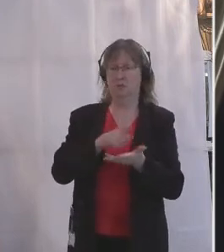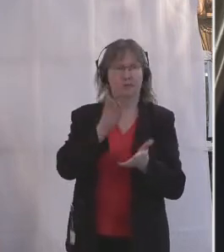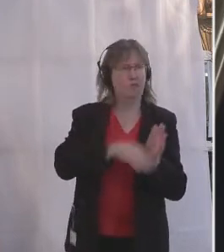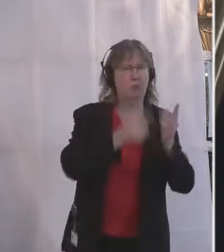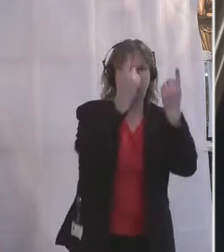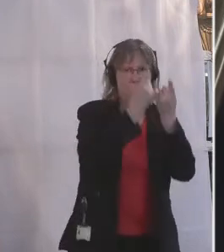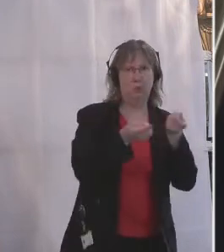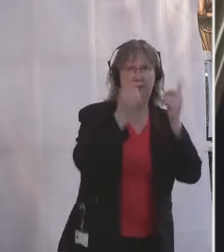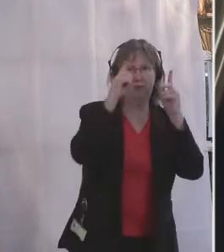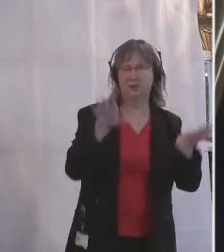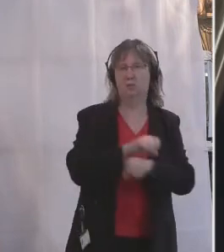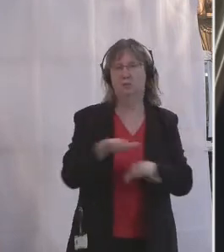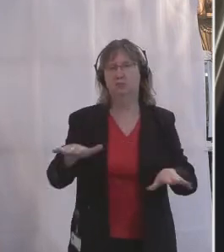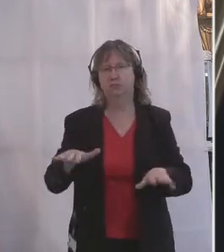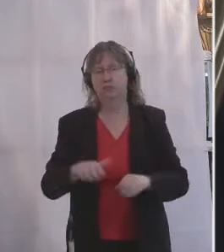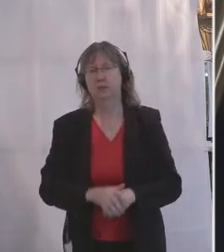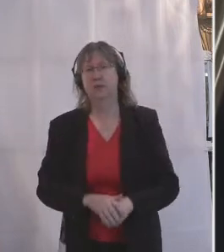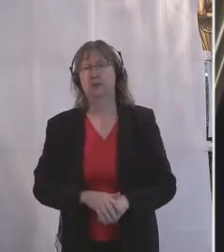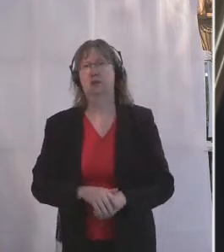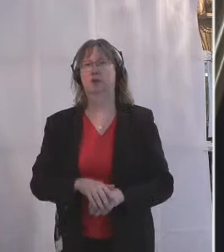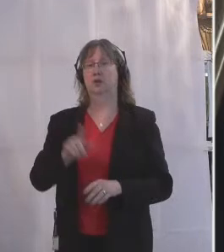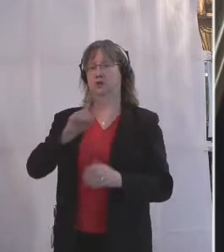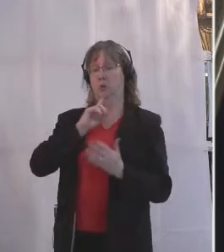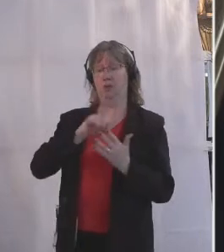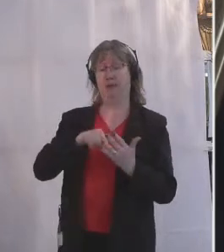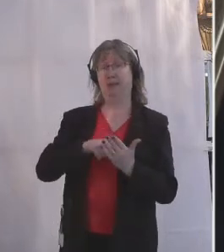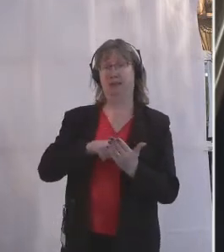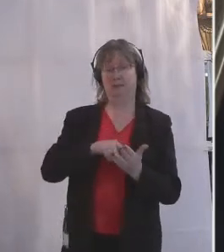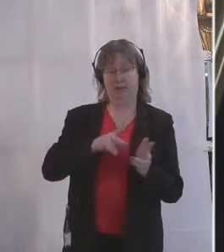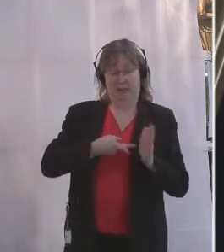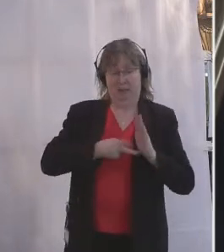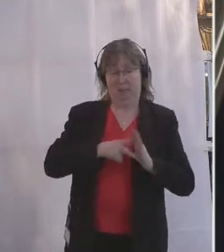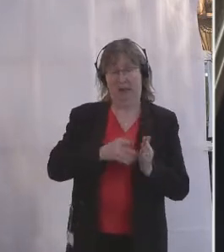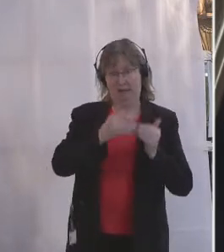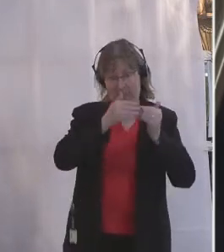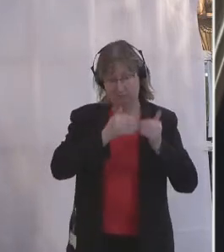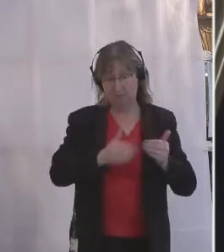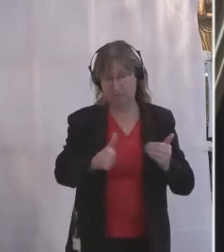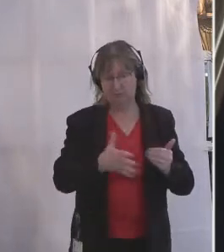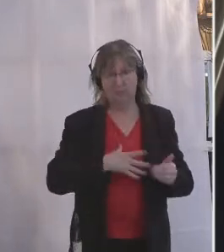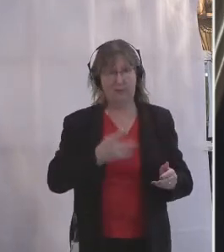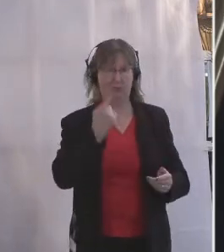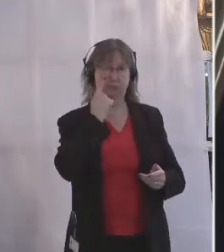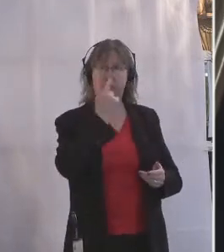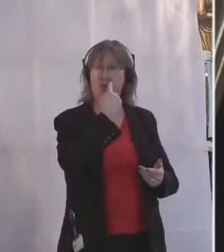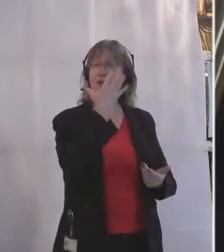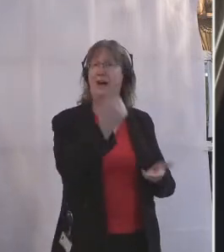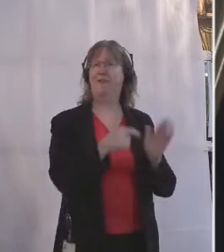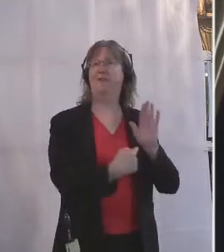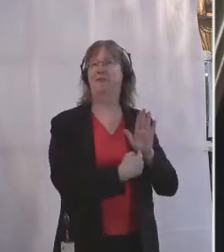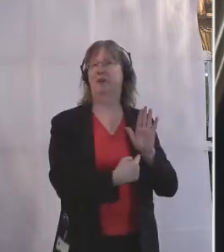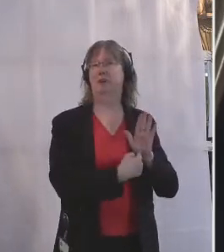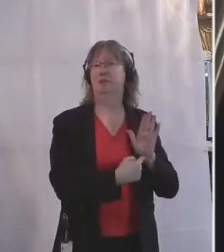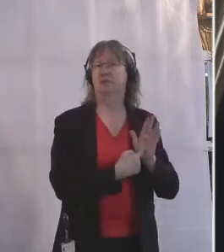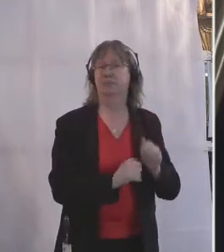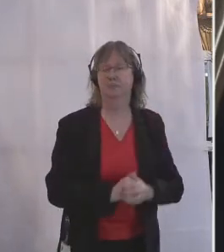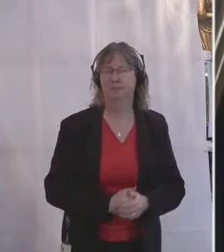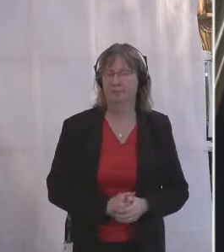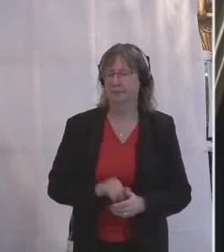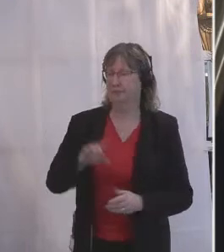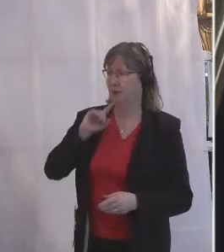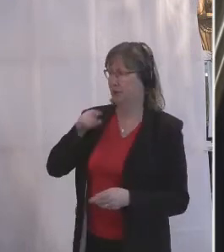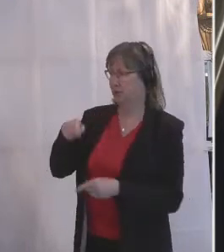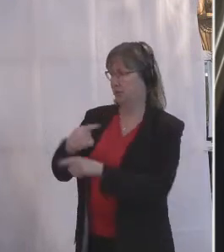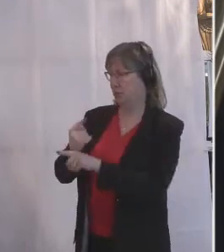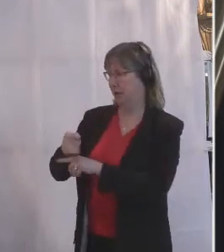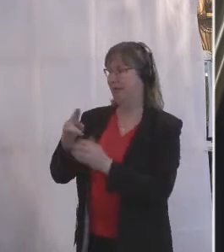as well. So that real innovation agenda is shown through into what we do. And interested, Yvonne, on your side